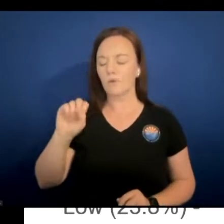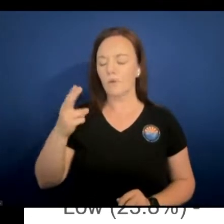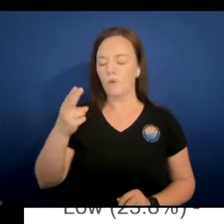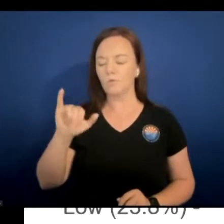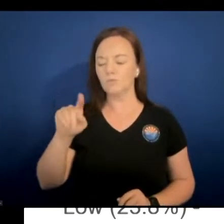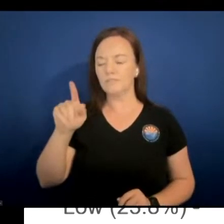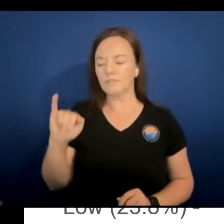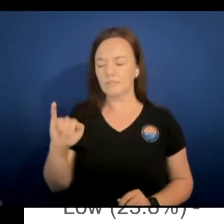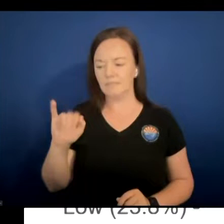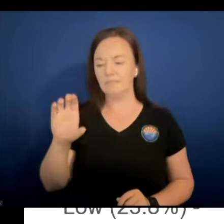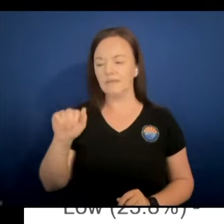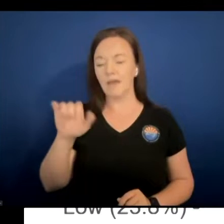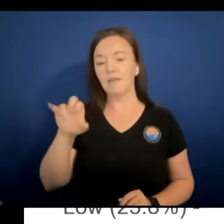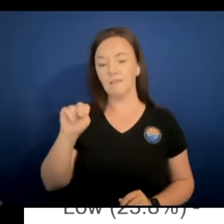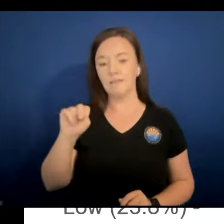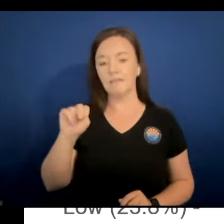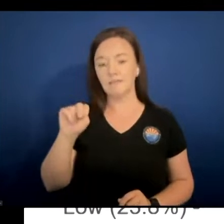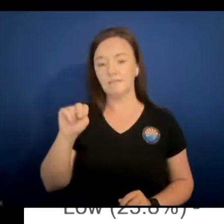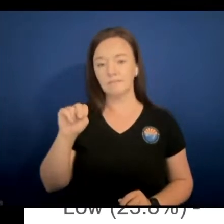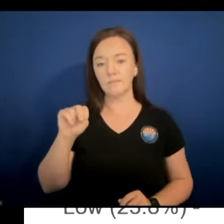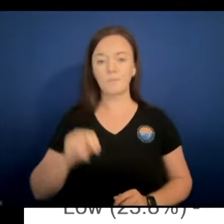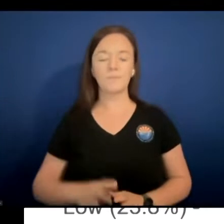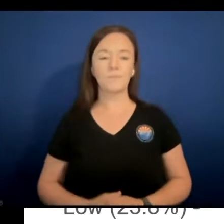Canyon for